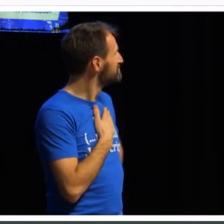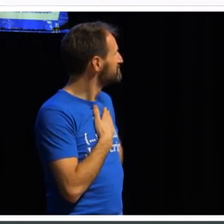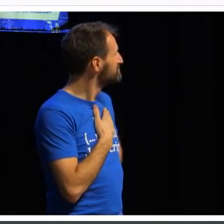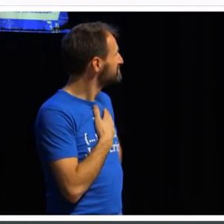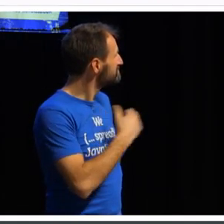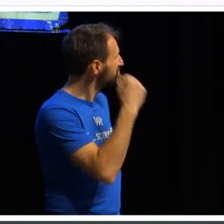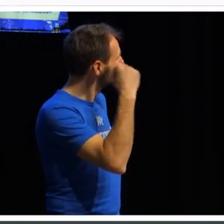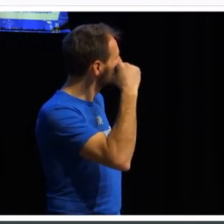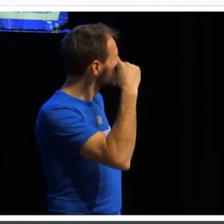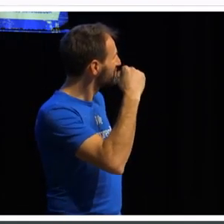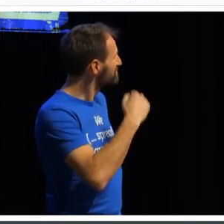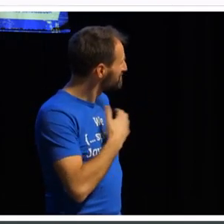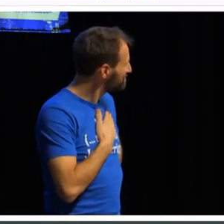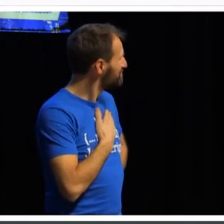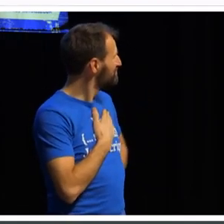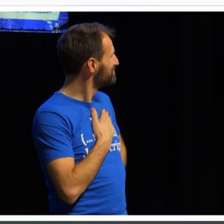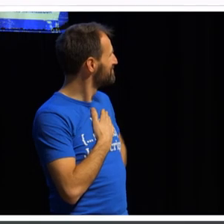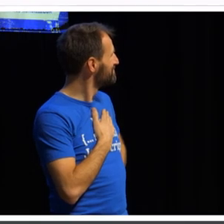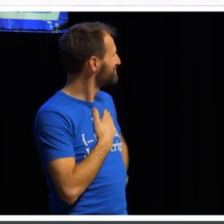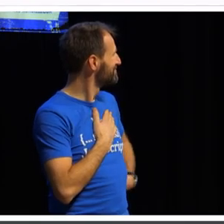Yeah, OK.